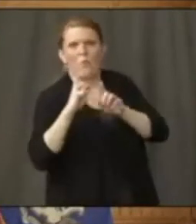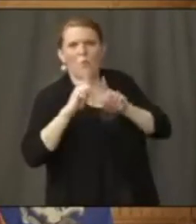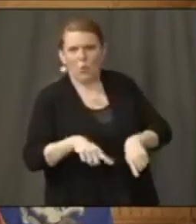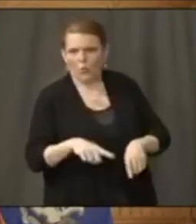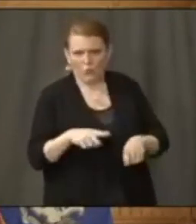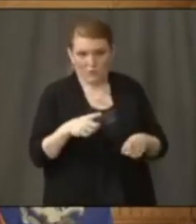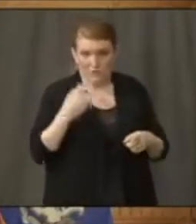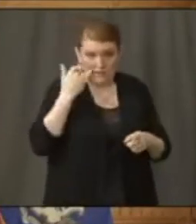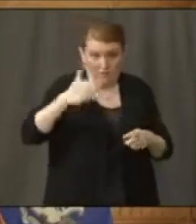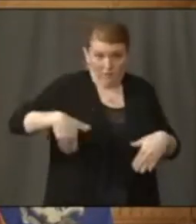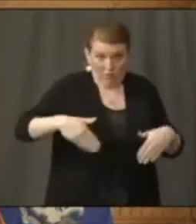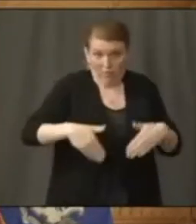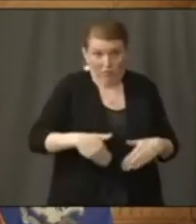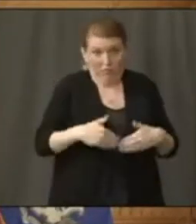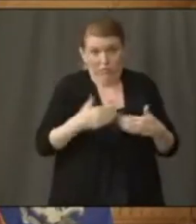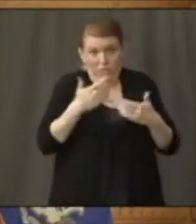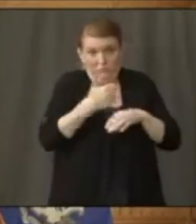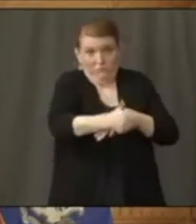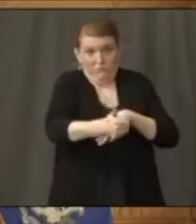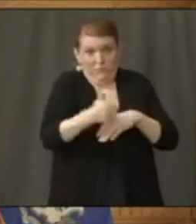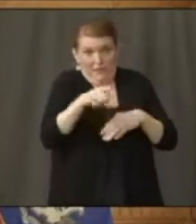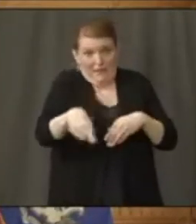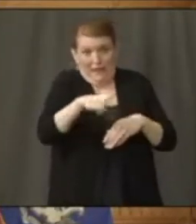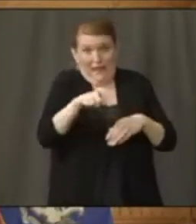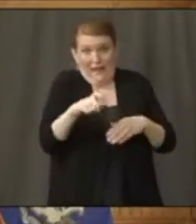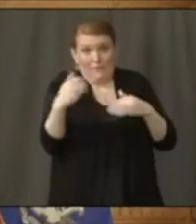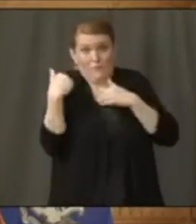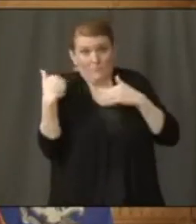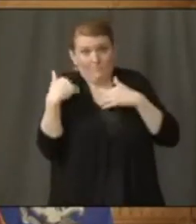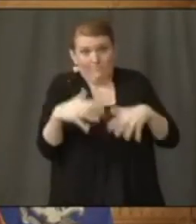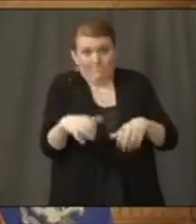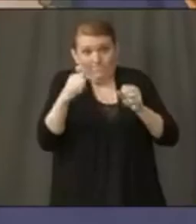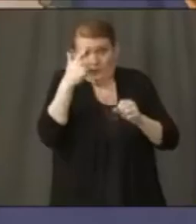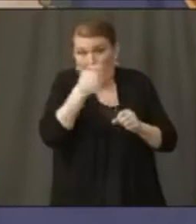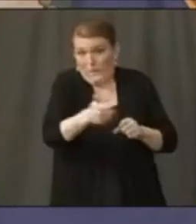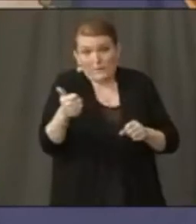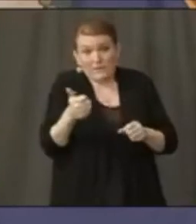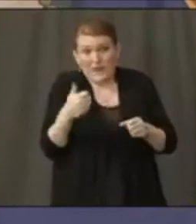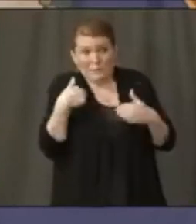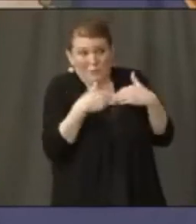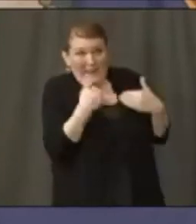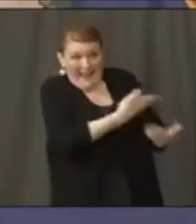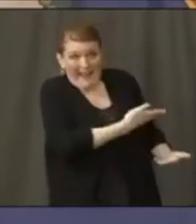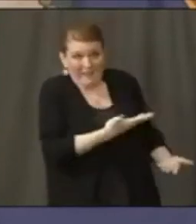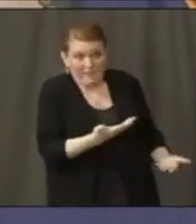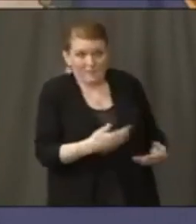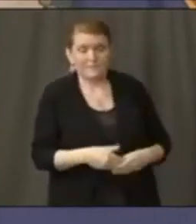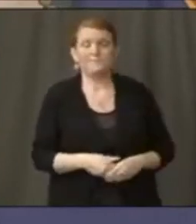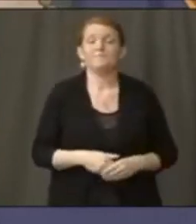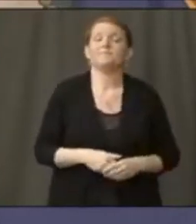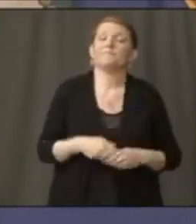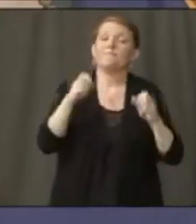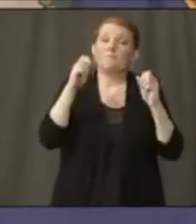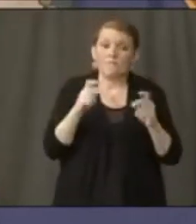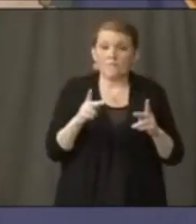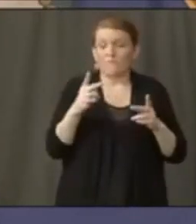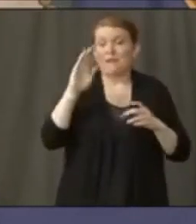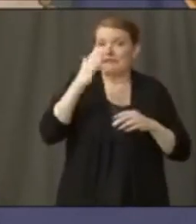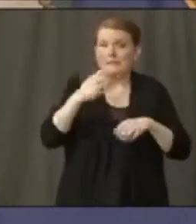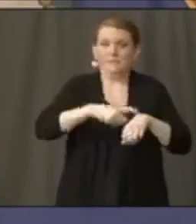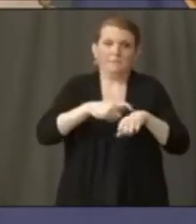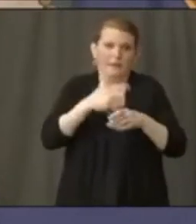All right, I'm getting the signal. I think that was the last question. I just like to say two things. I heard about the testing and the